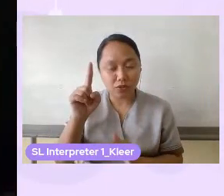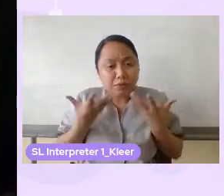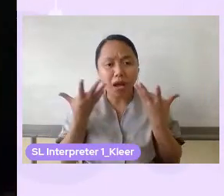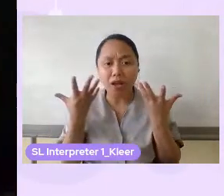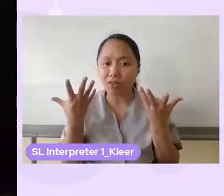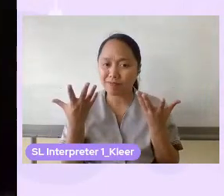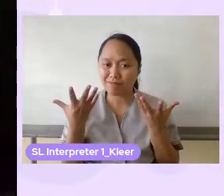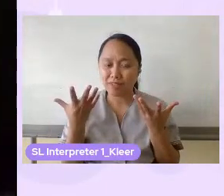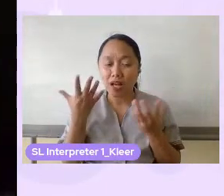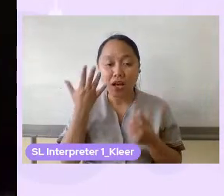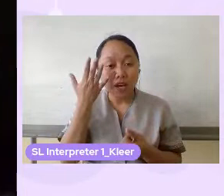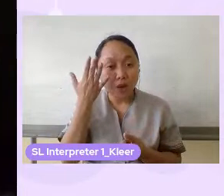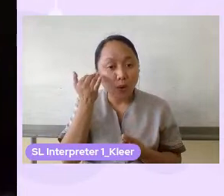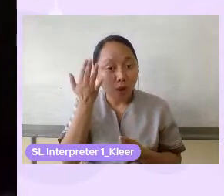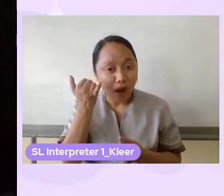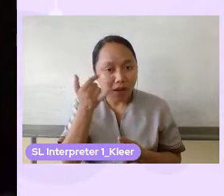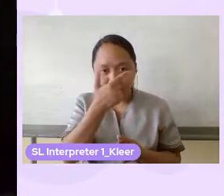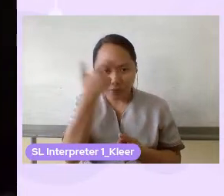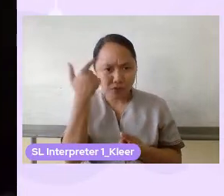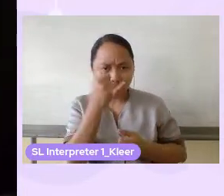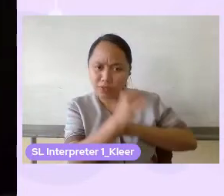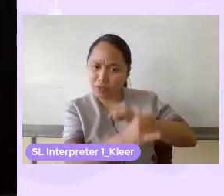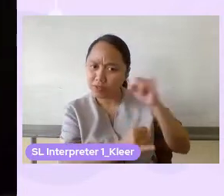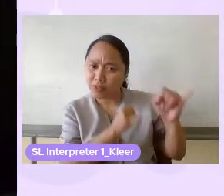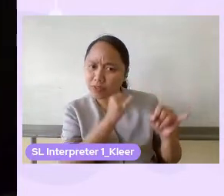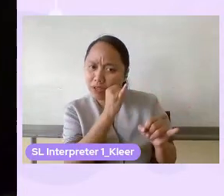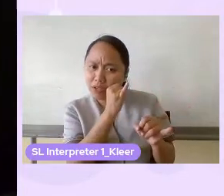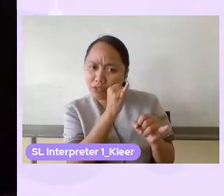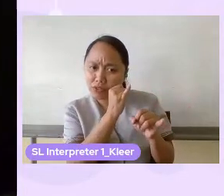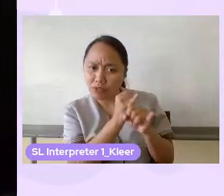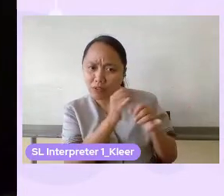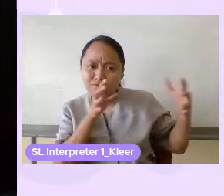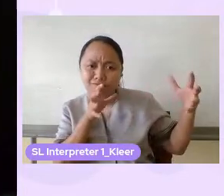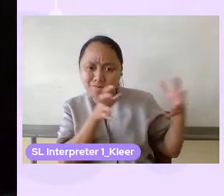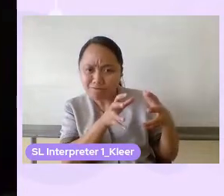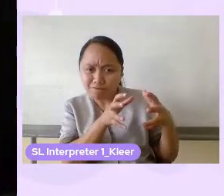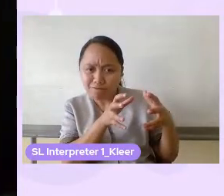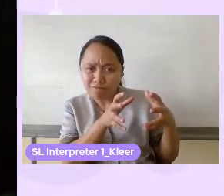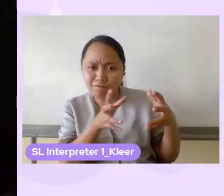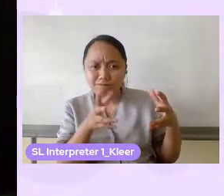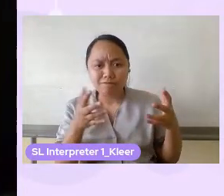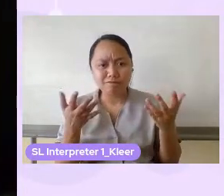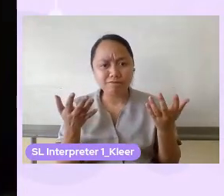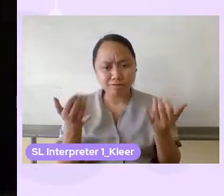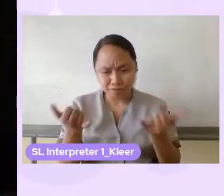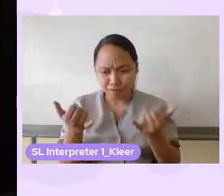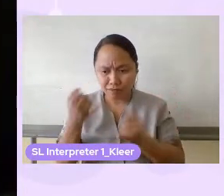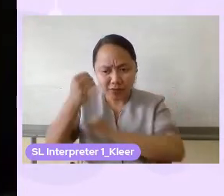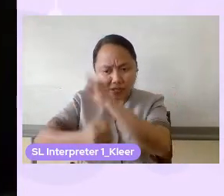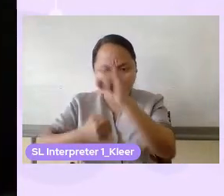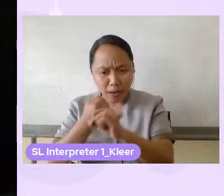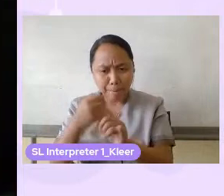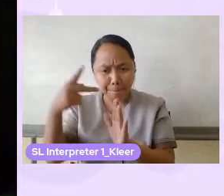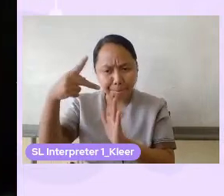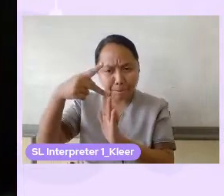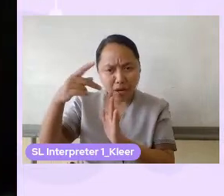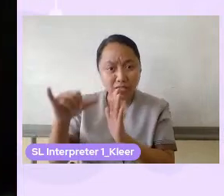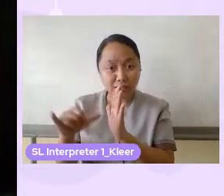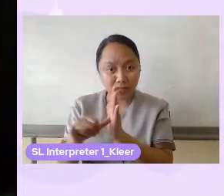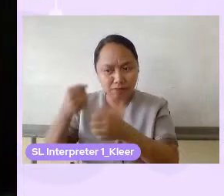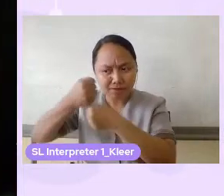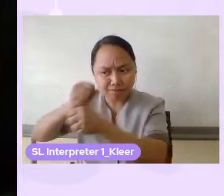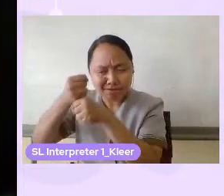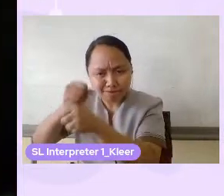itong international na body that takes care of policy making and direction for the